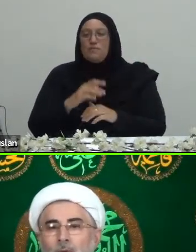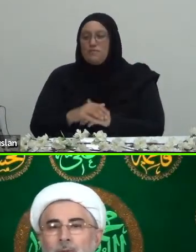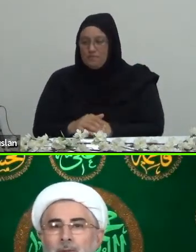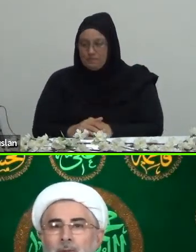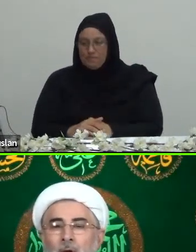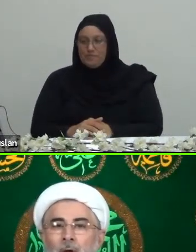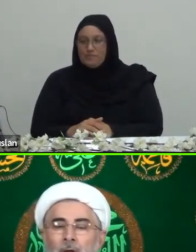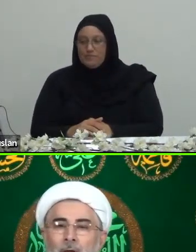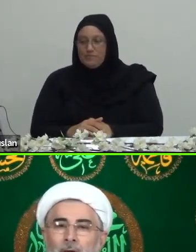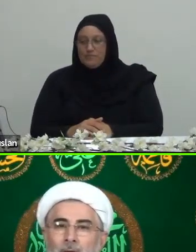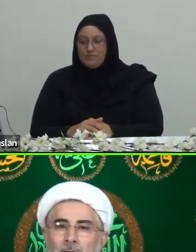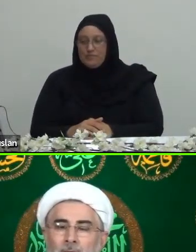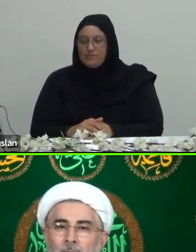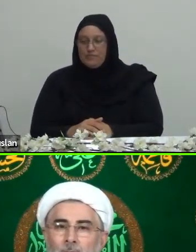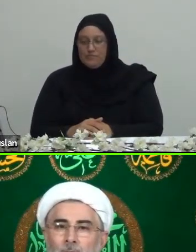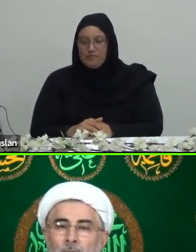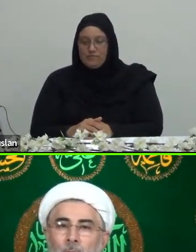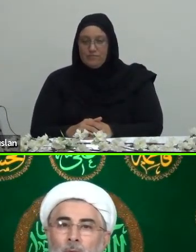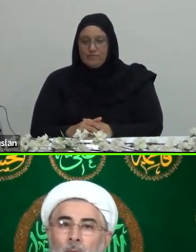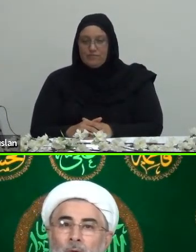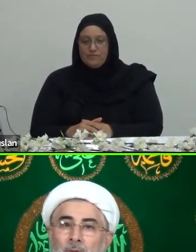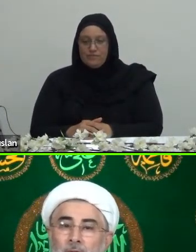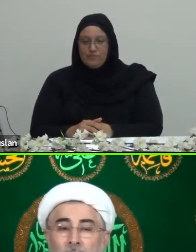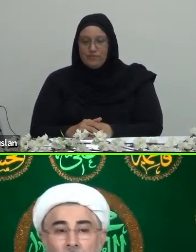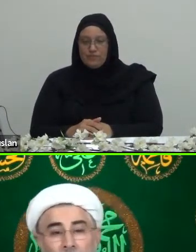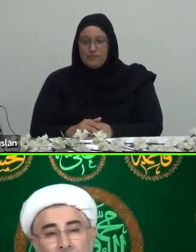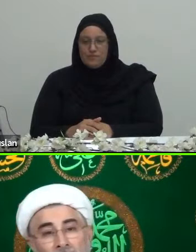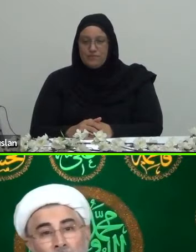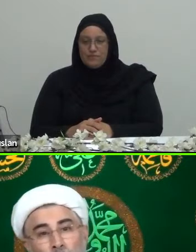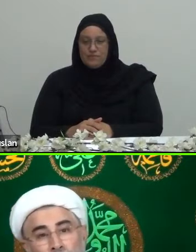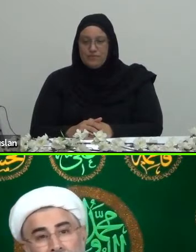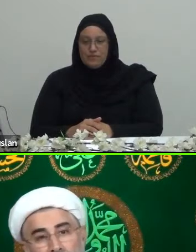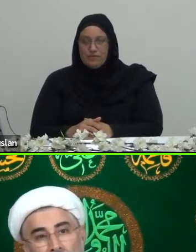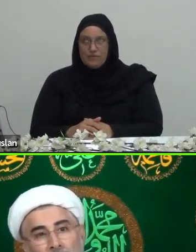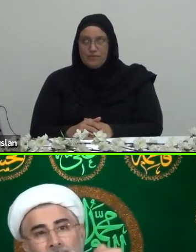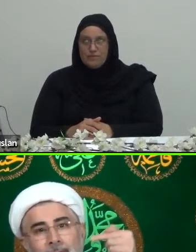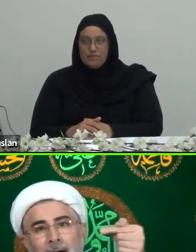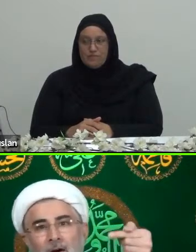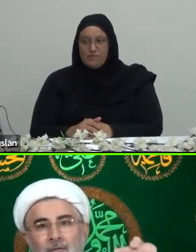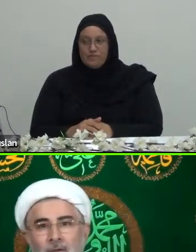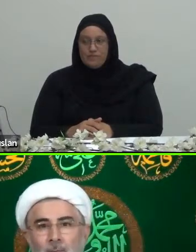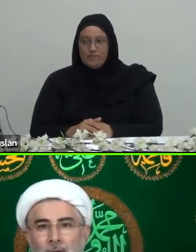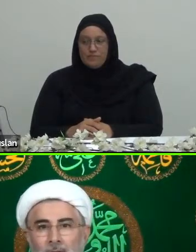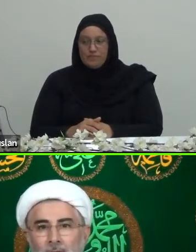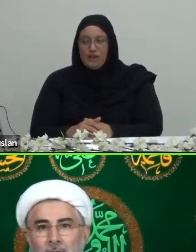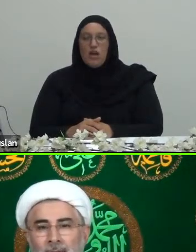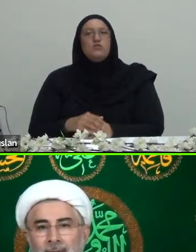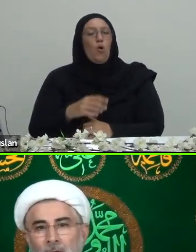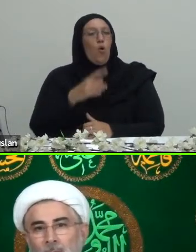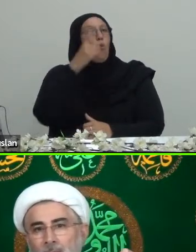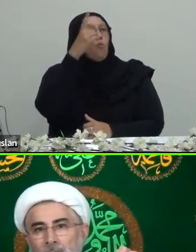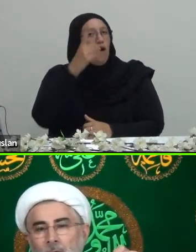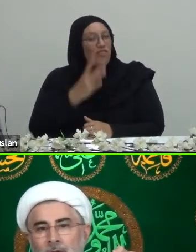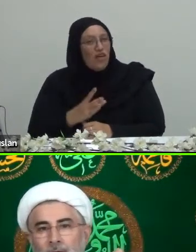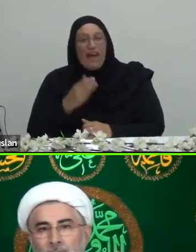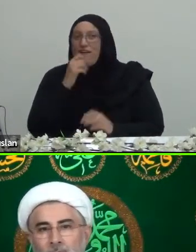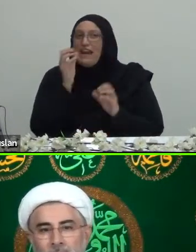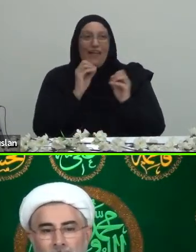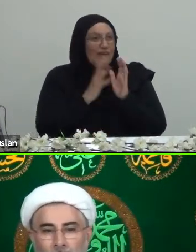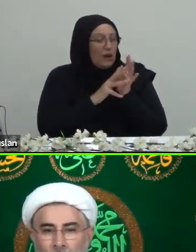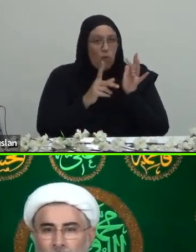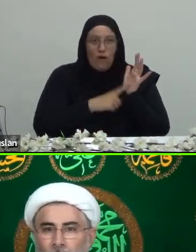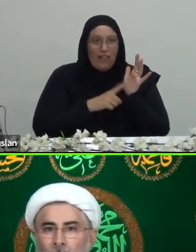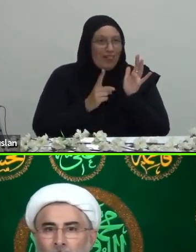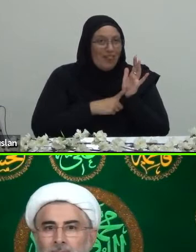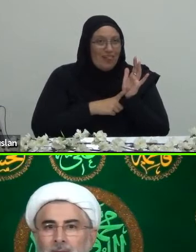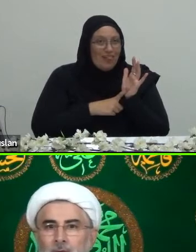have only control over 1/3 of it to be decided after my death. Remember, so the first